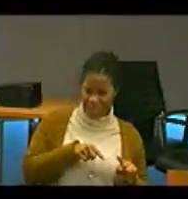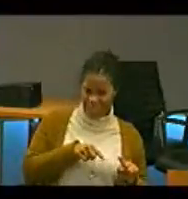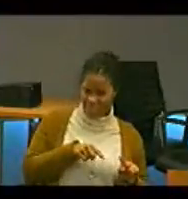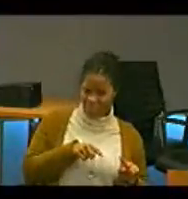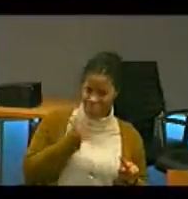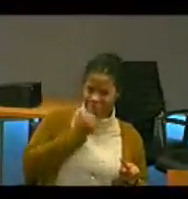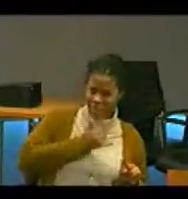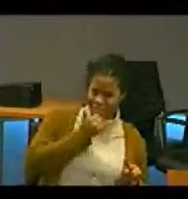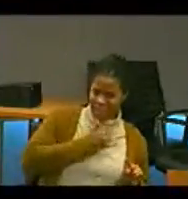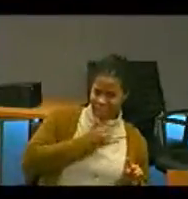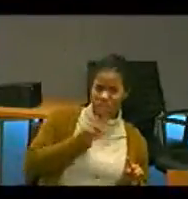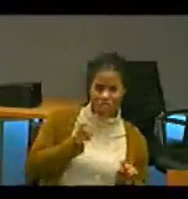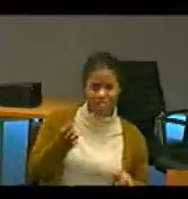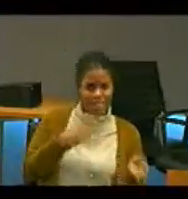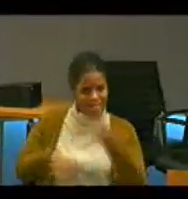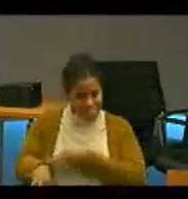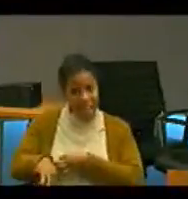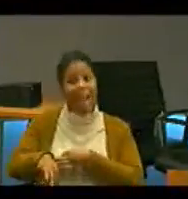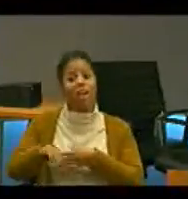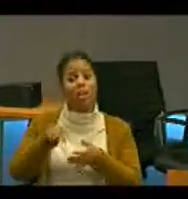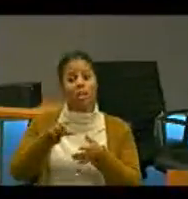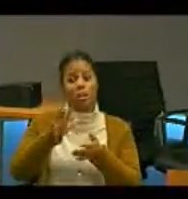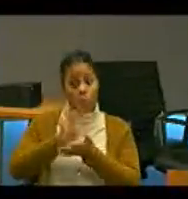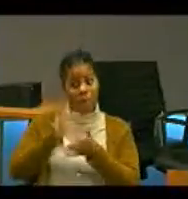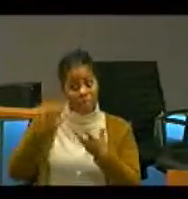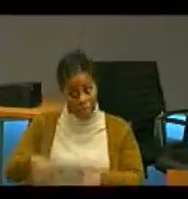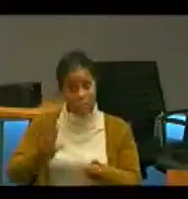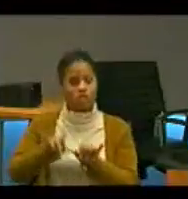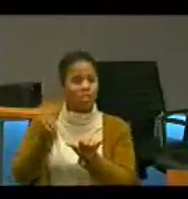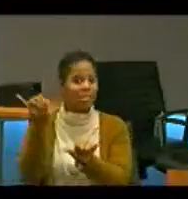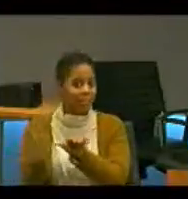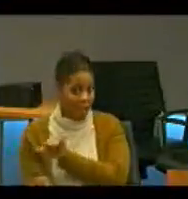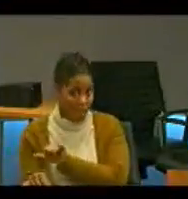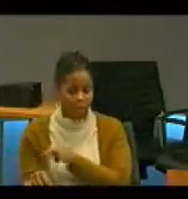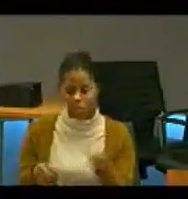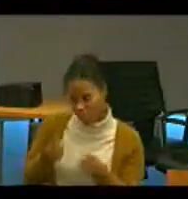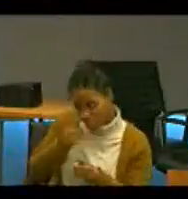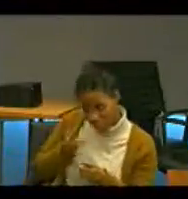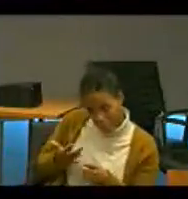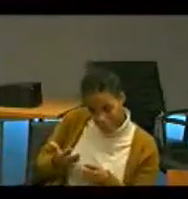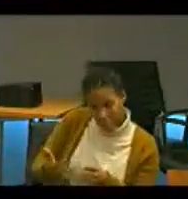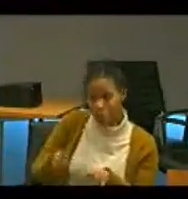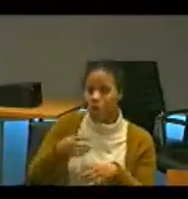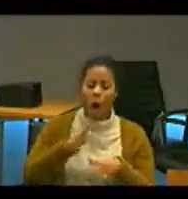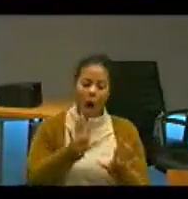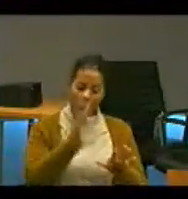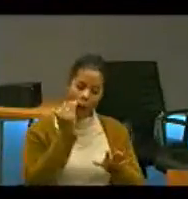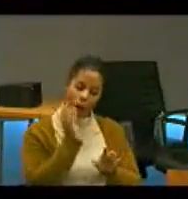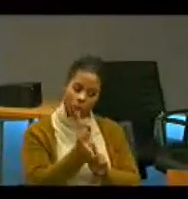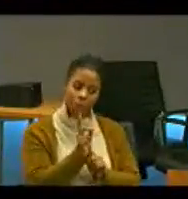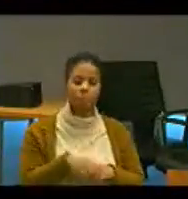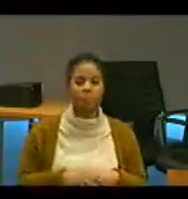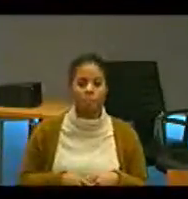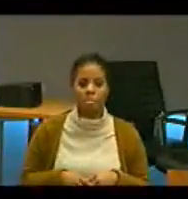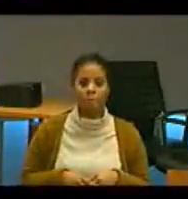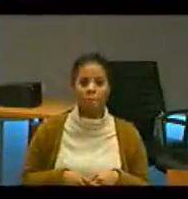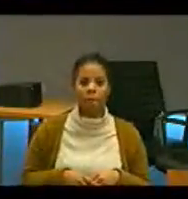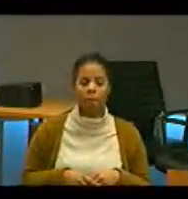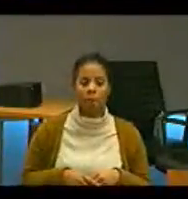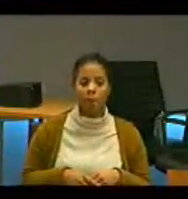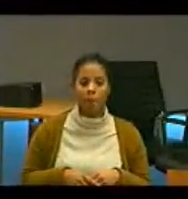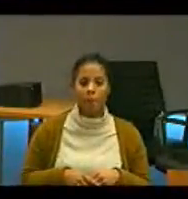school. And then ask you to move to the question just because we have very little time. Yeah, whole different series of social justice